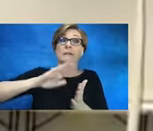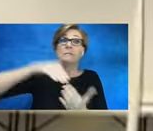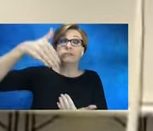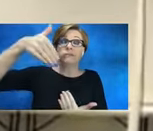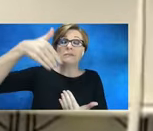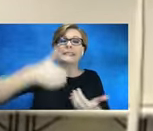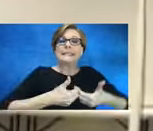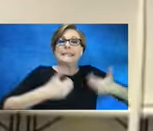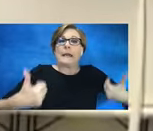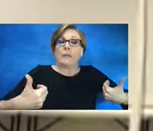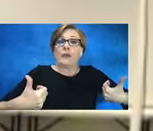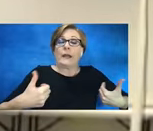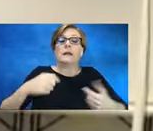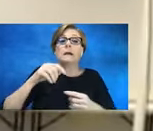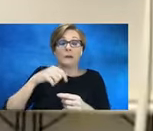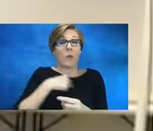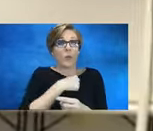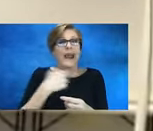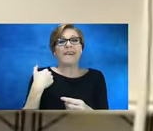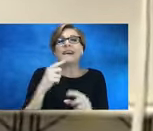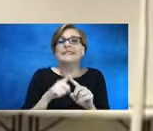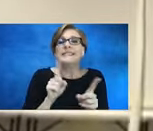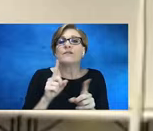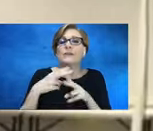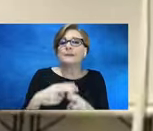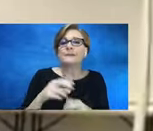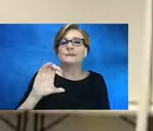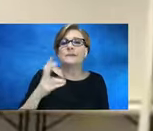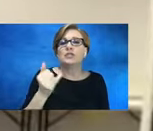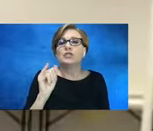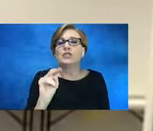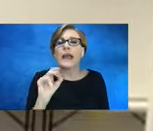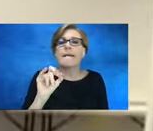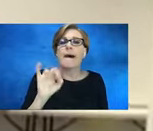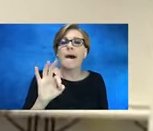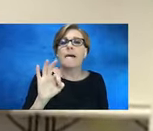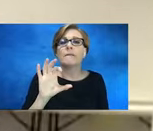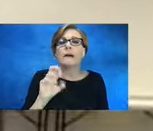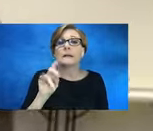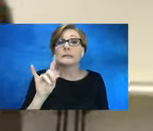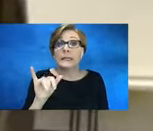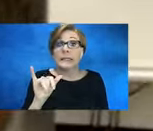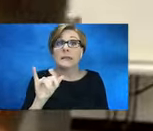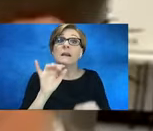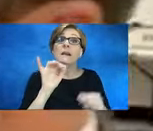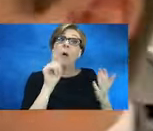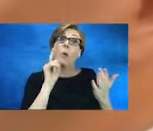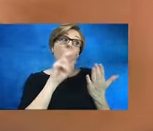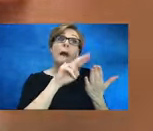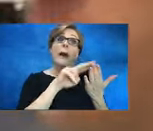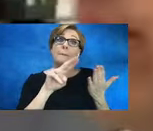this form. So this form will identify the date that that ballot was separated from the envelope. It'll also